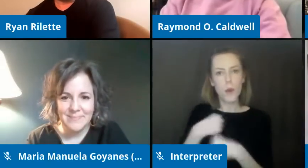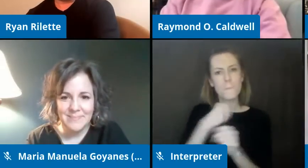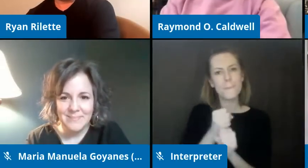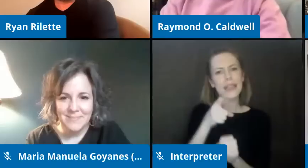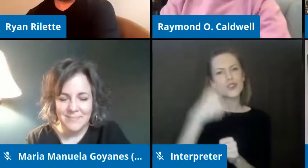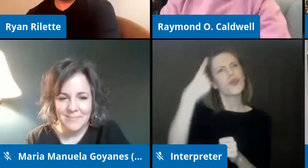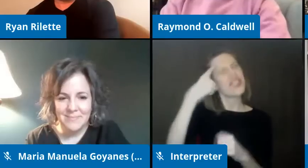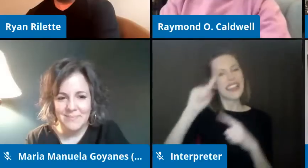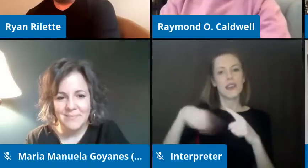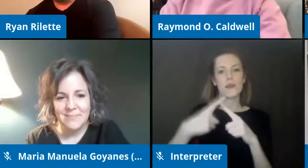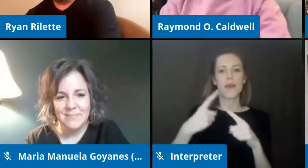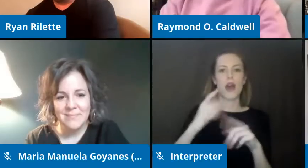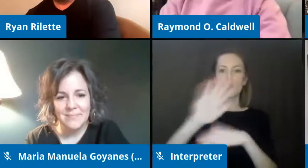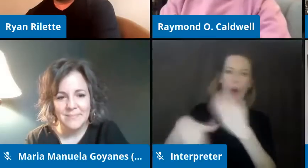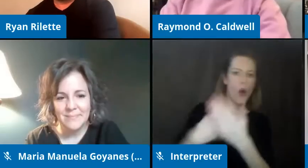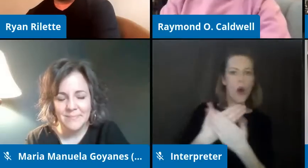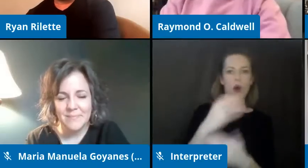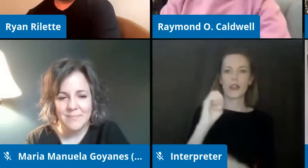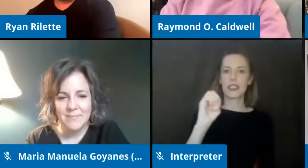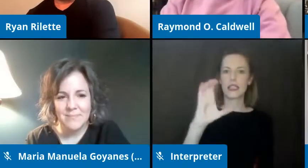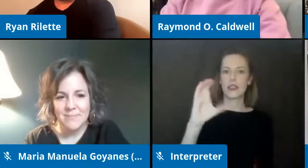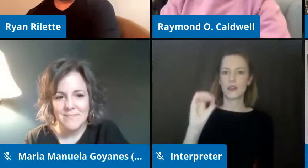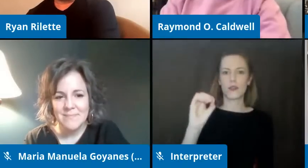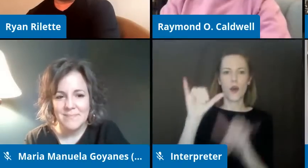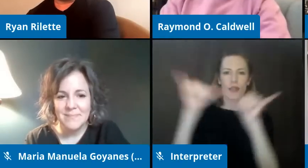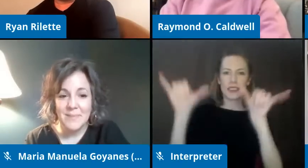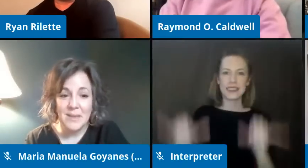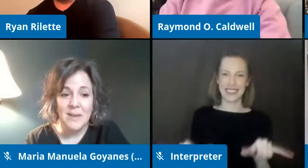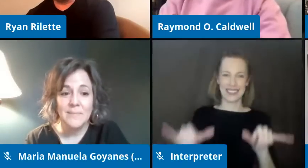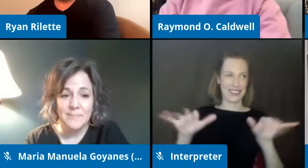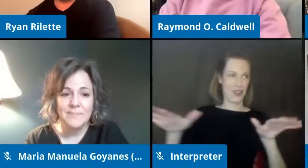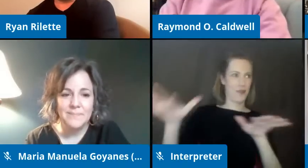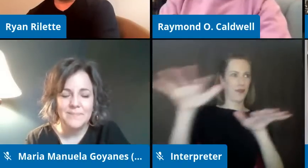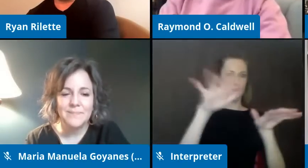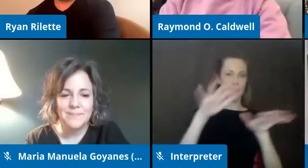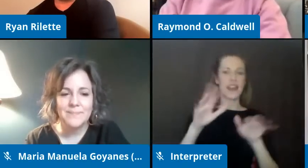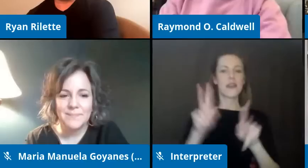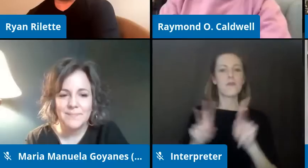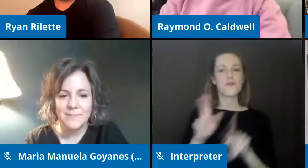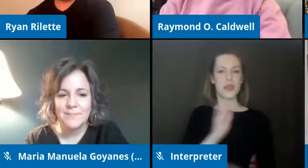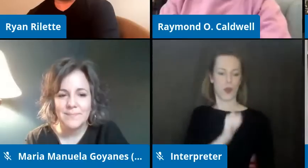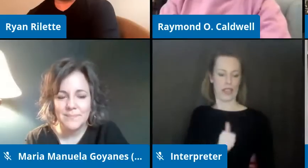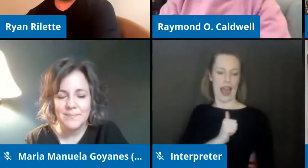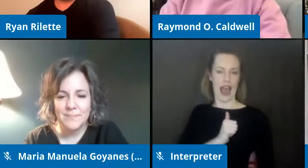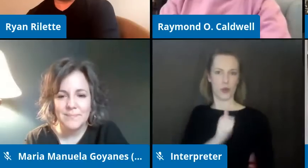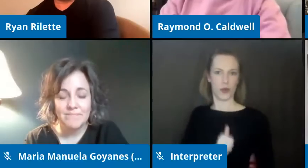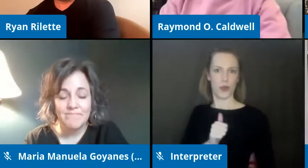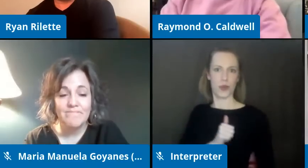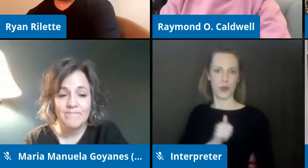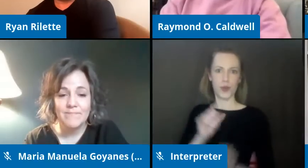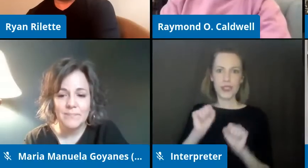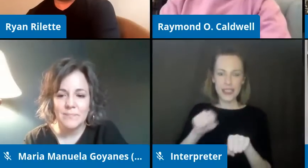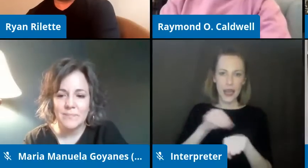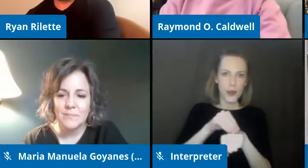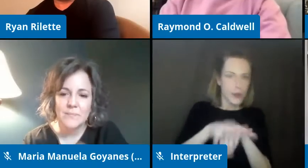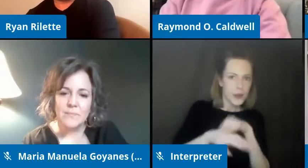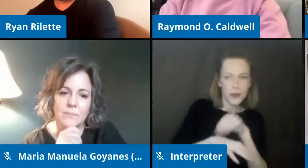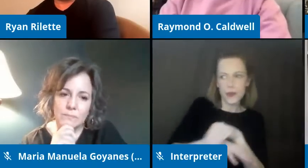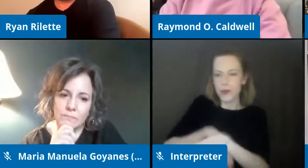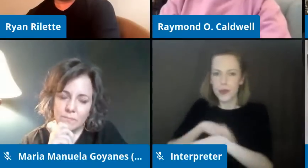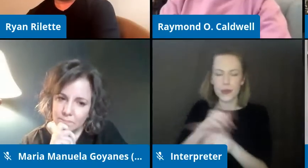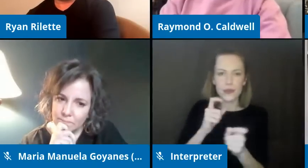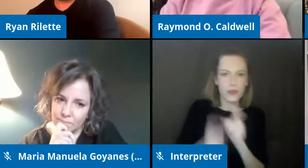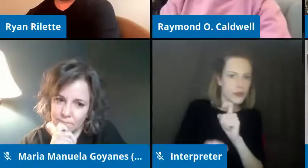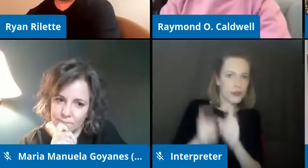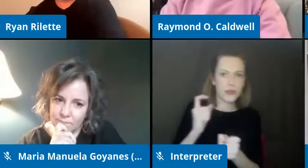be affected by just a shift in people's attitudes. I think you're absolutely right. And I also think neighborhood